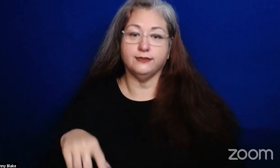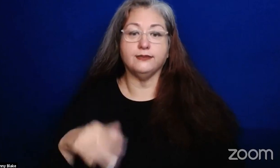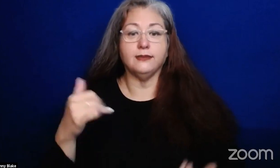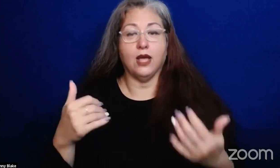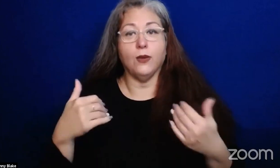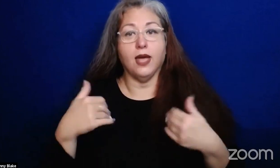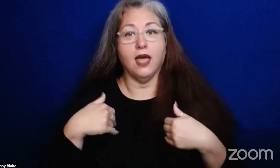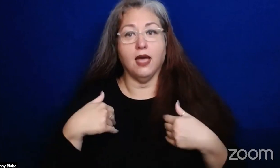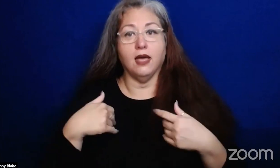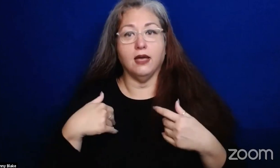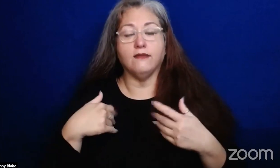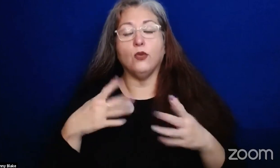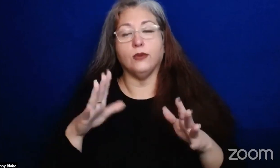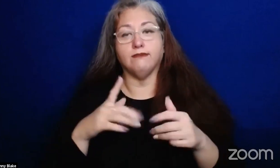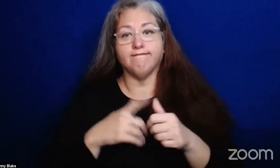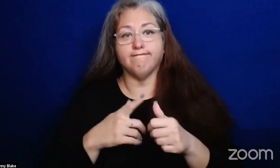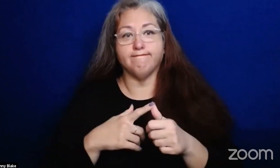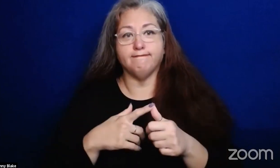I want to,